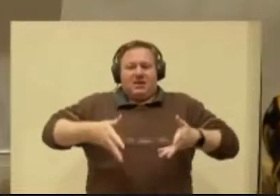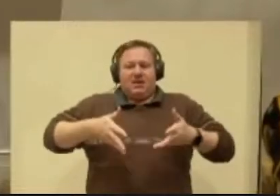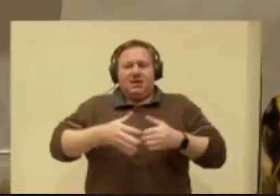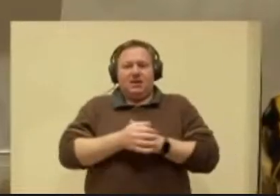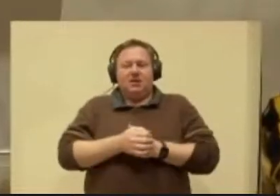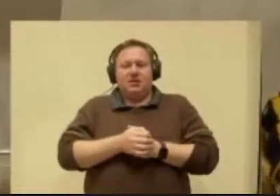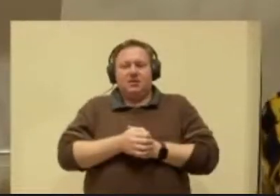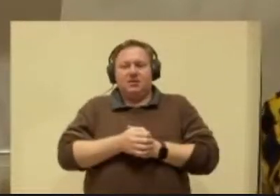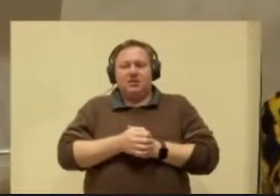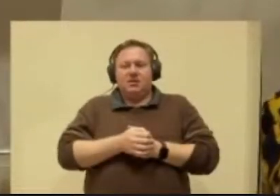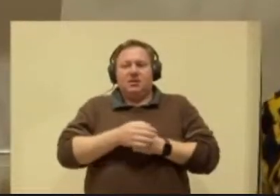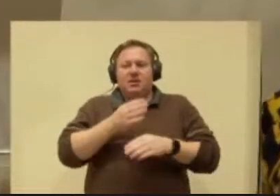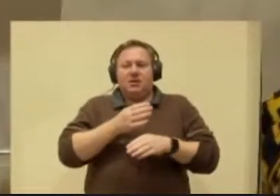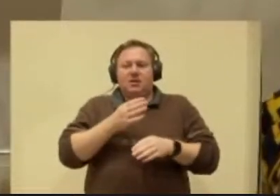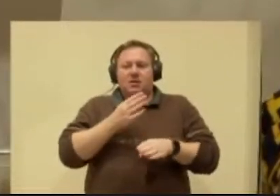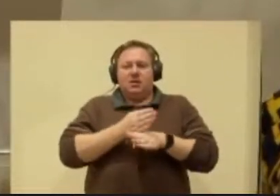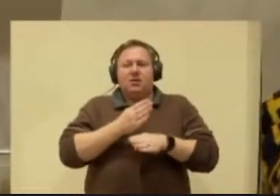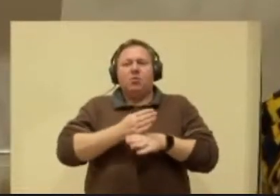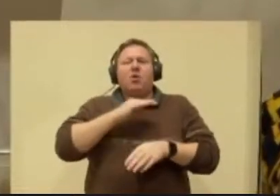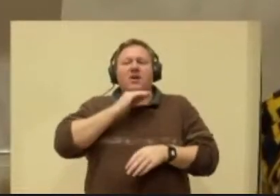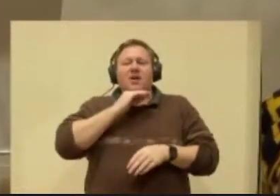employment is sufficient